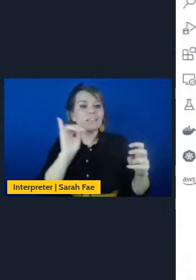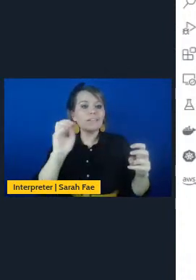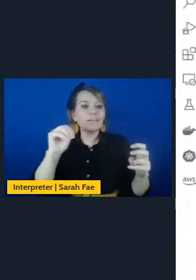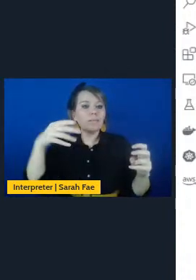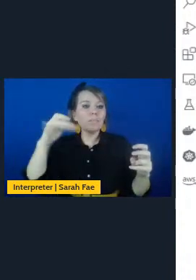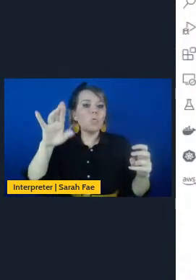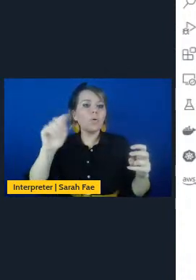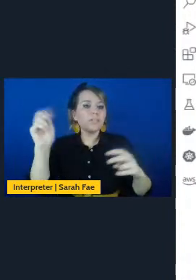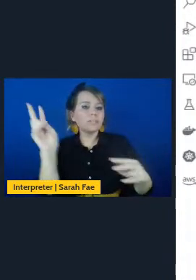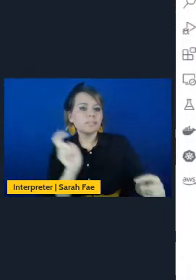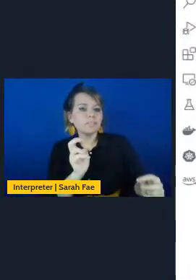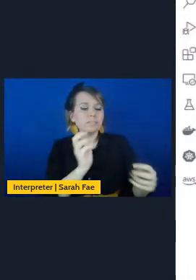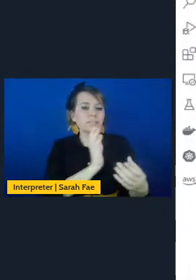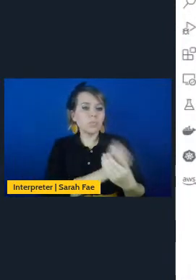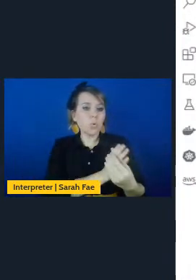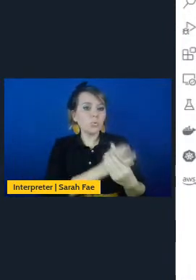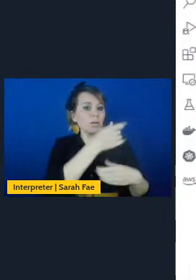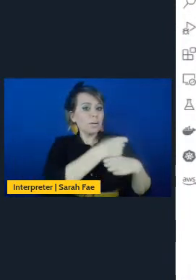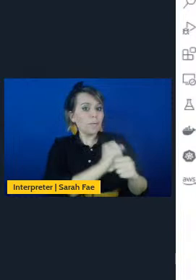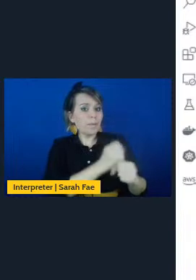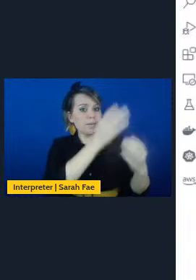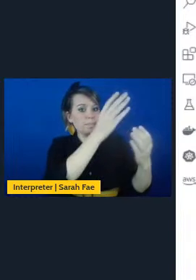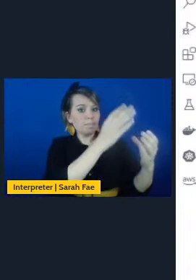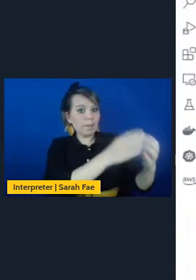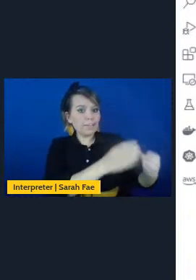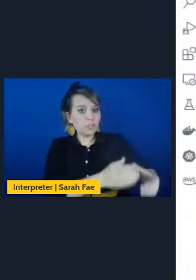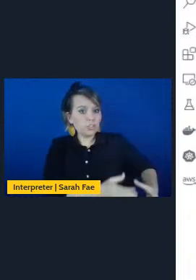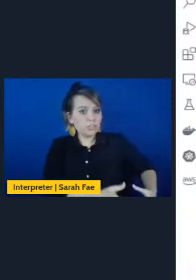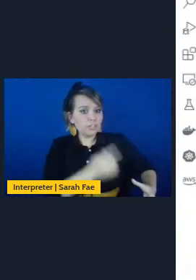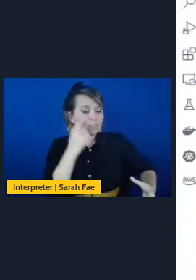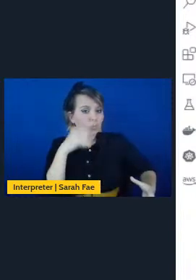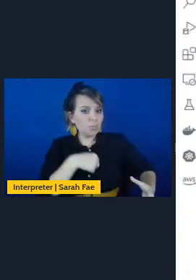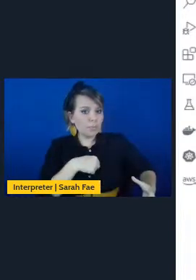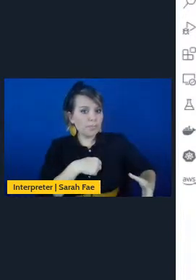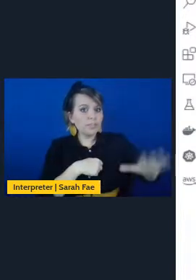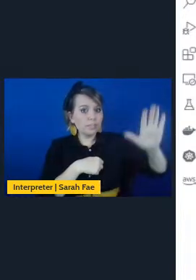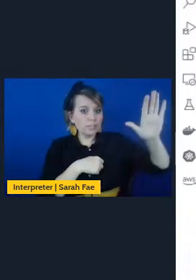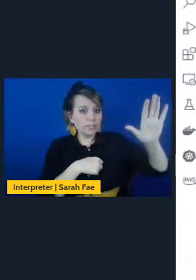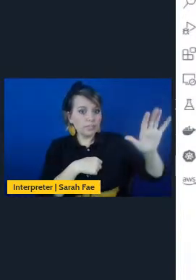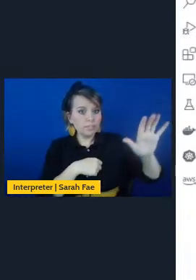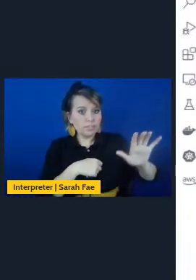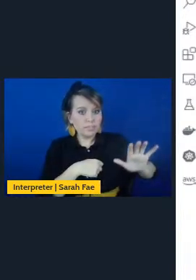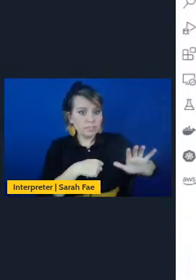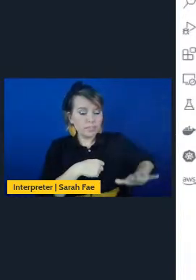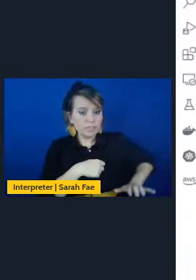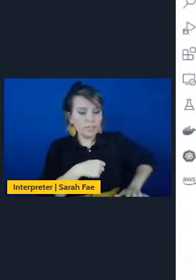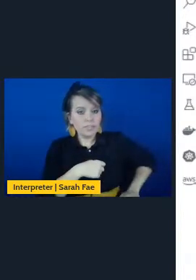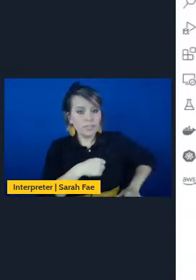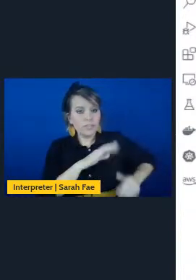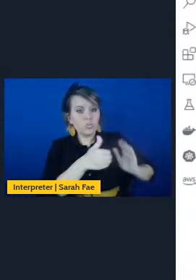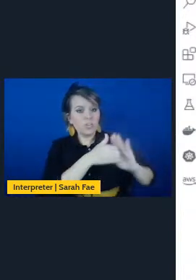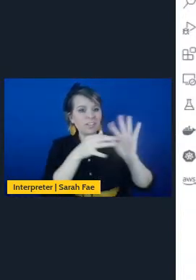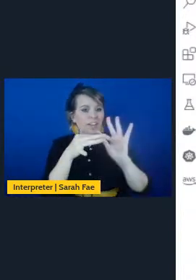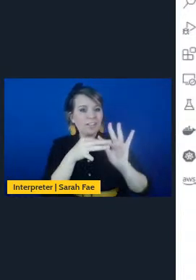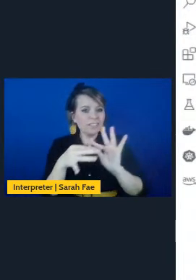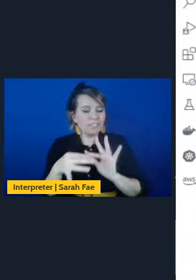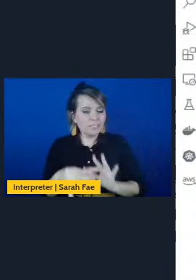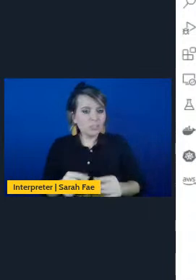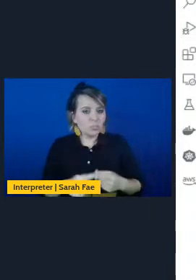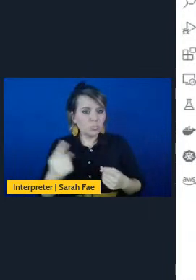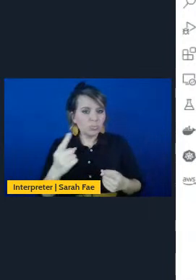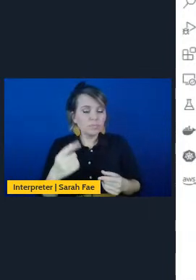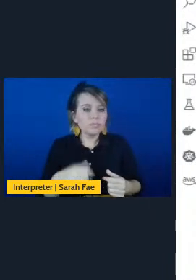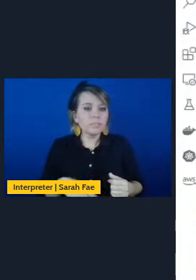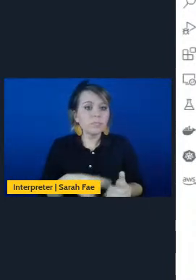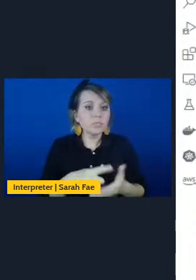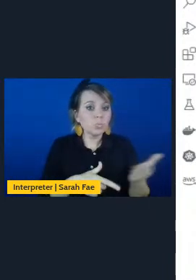actually created these packages for me. So this is corresponding to DynamoDB, this is corresponding to the field export and some of the other related stuff. And this is what